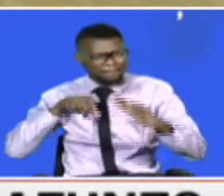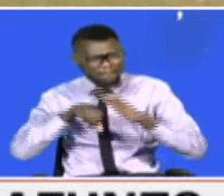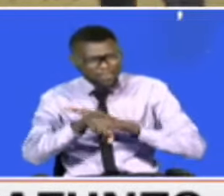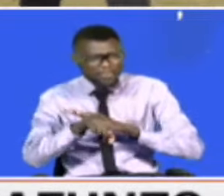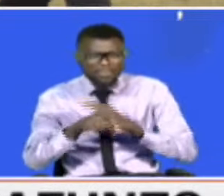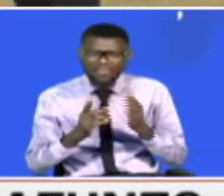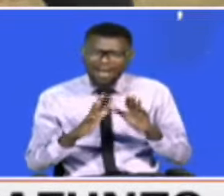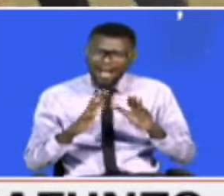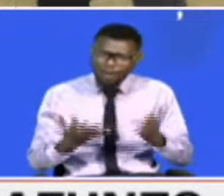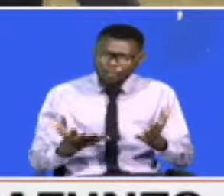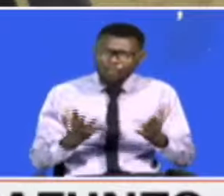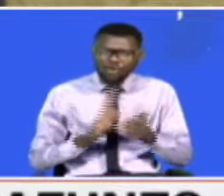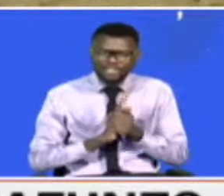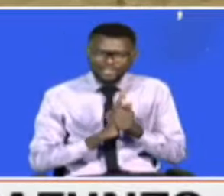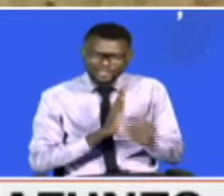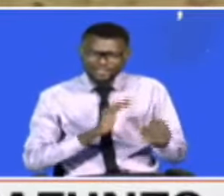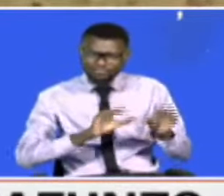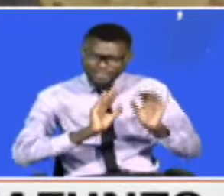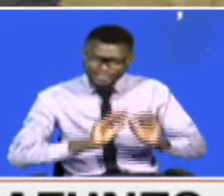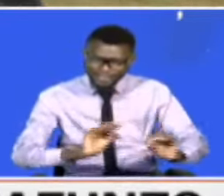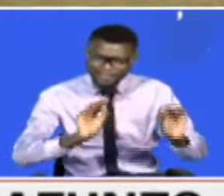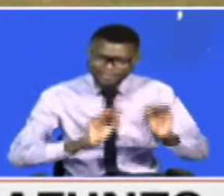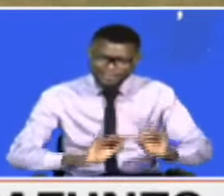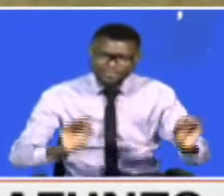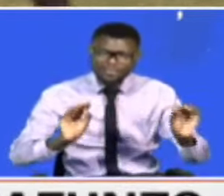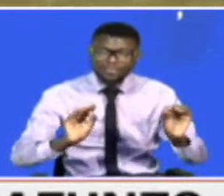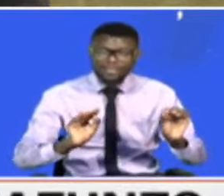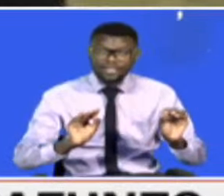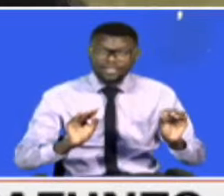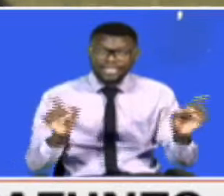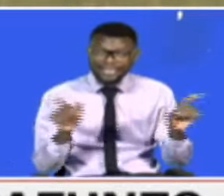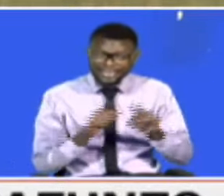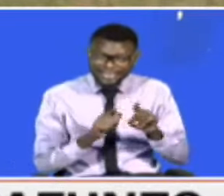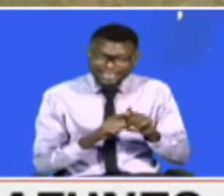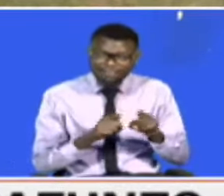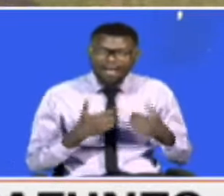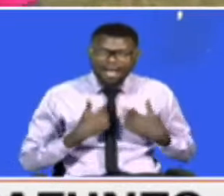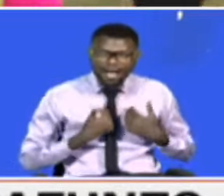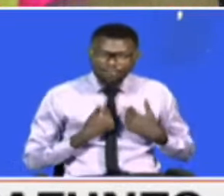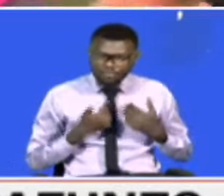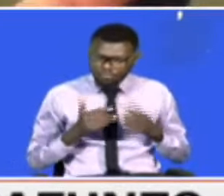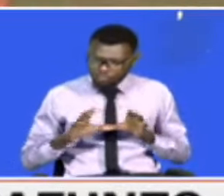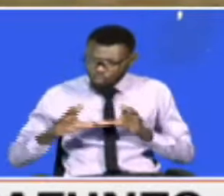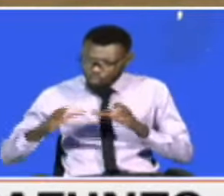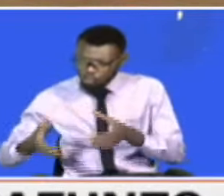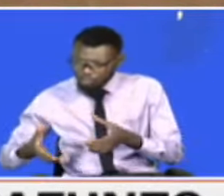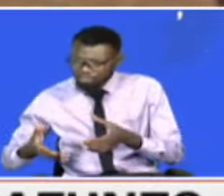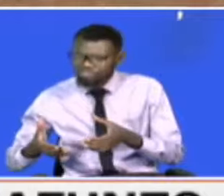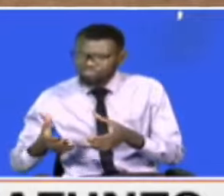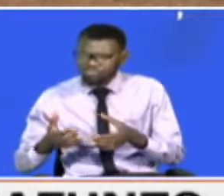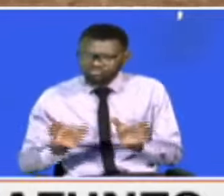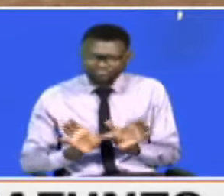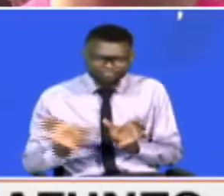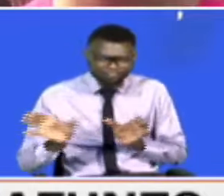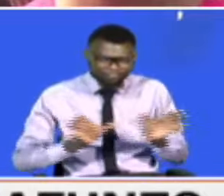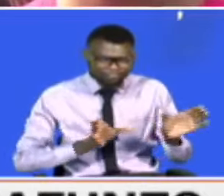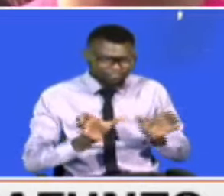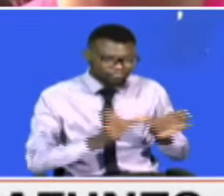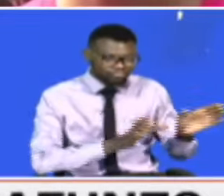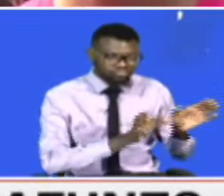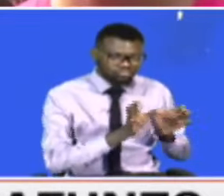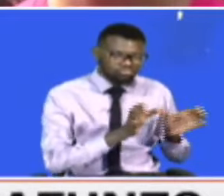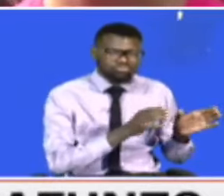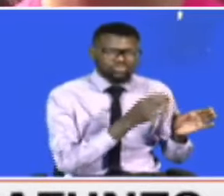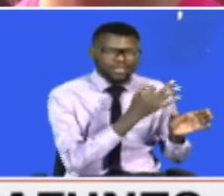individual technical skills. And then it builds from there on small group tactics, 1v1, 2v1, 2v2,